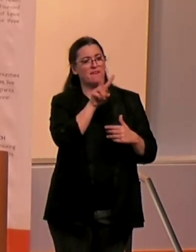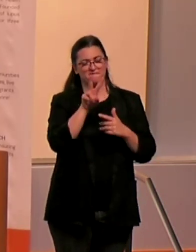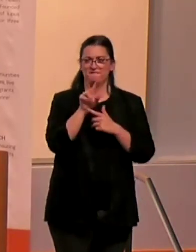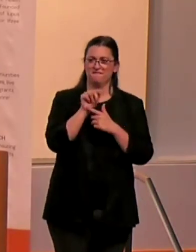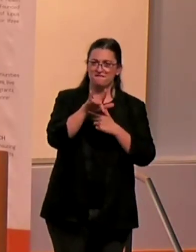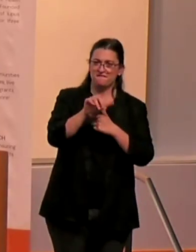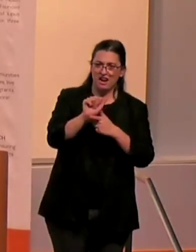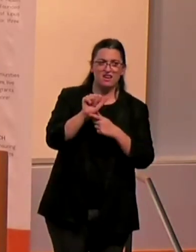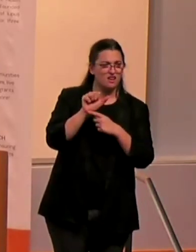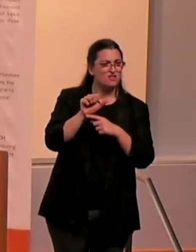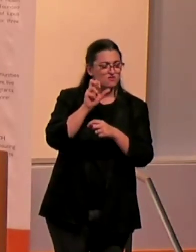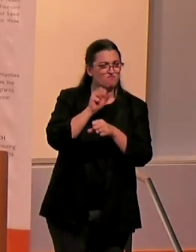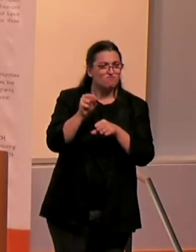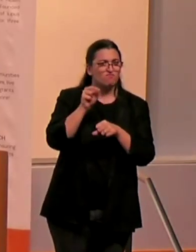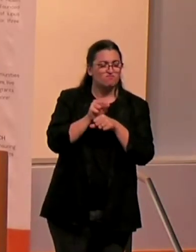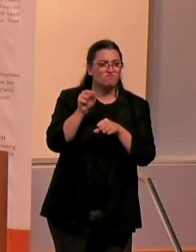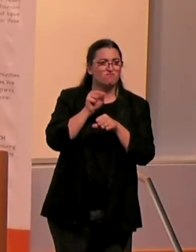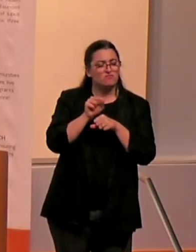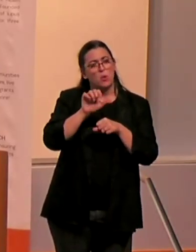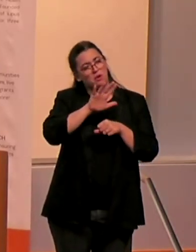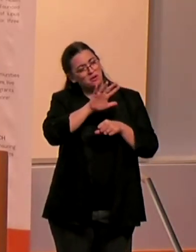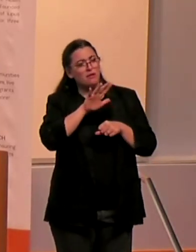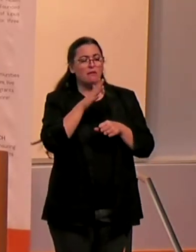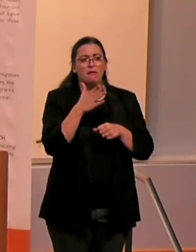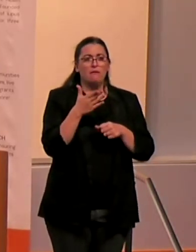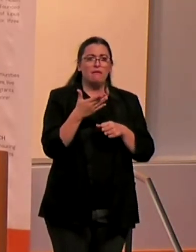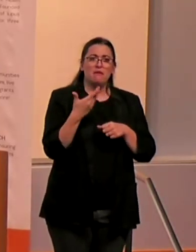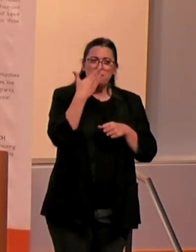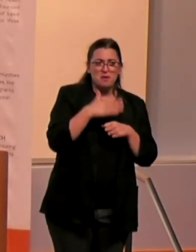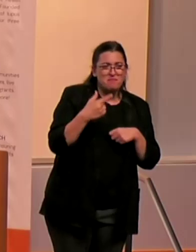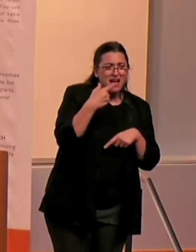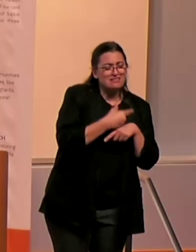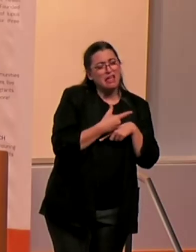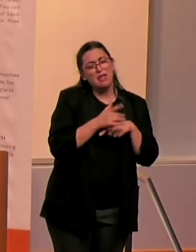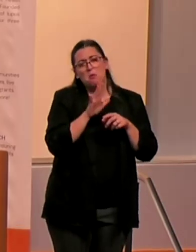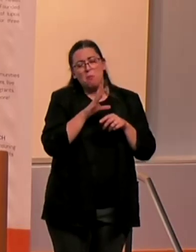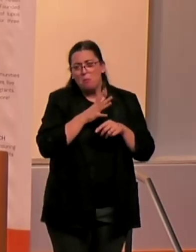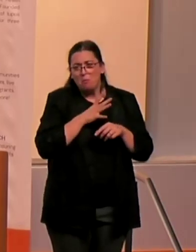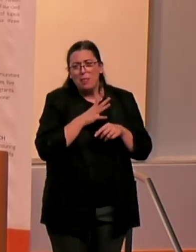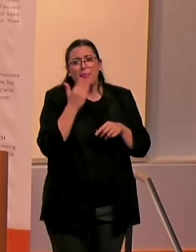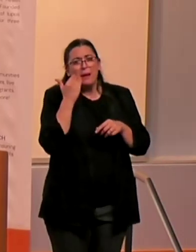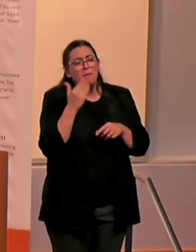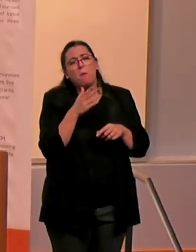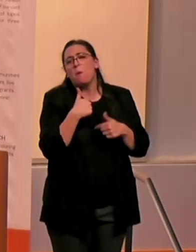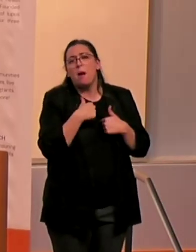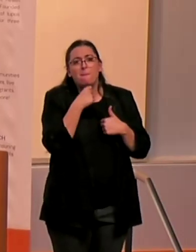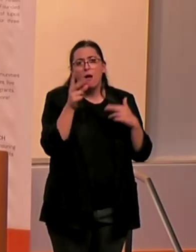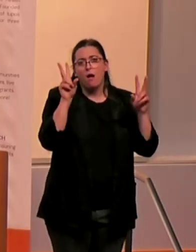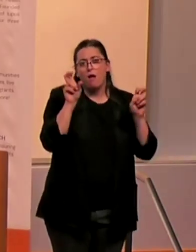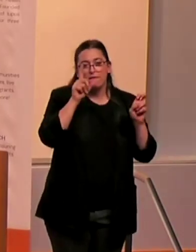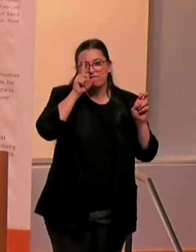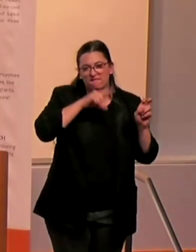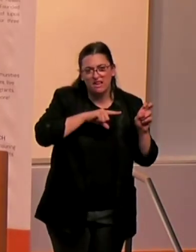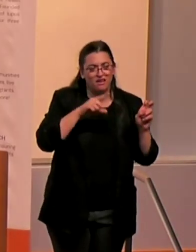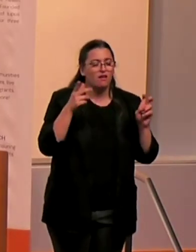am, even on my good days or my meh days. They see that I'm not faking it, and that when I am